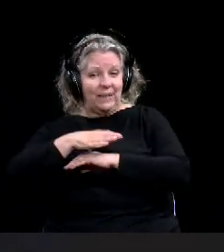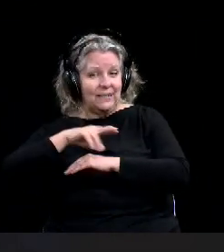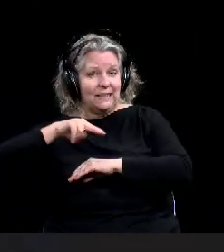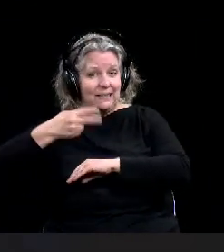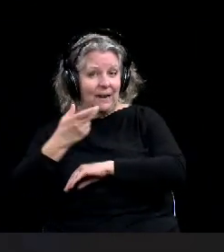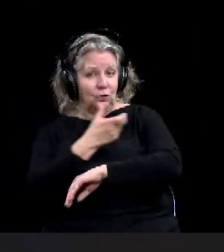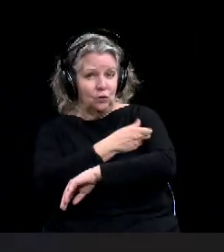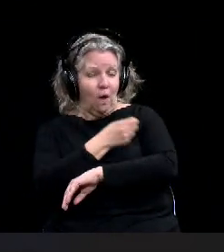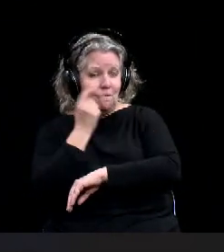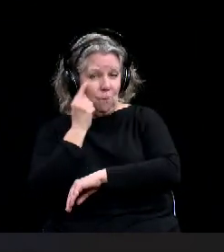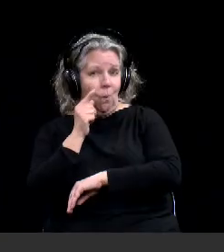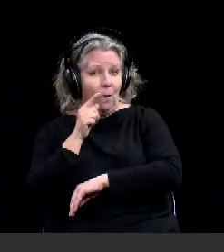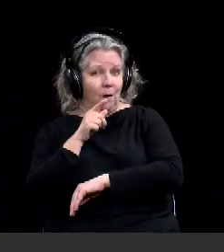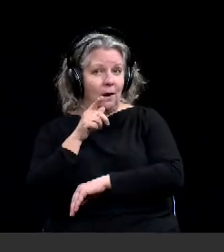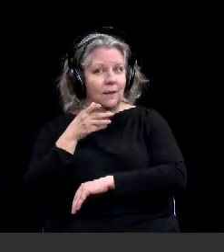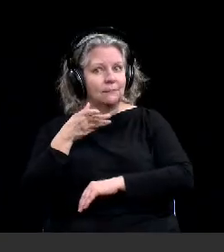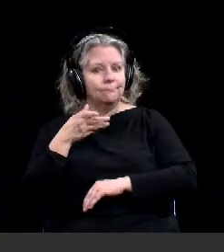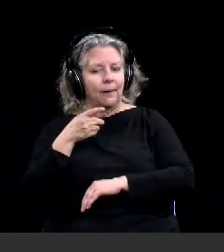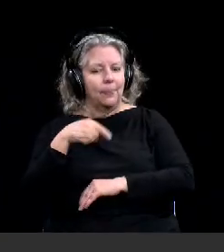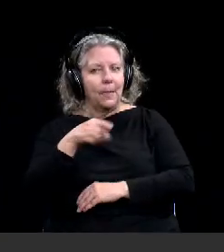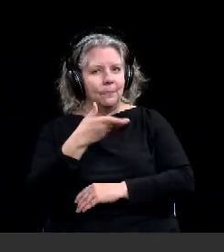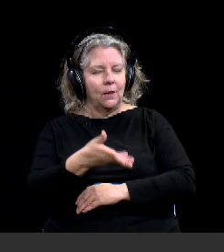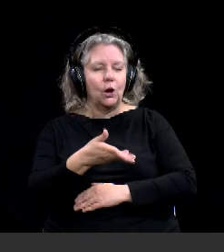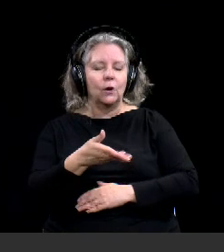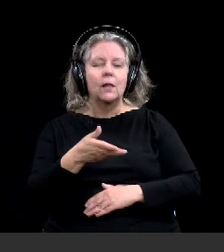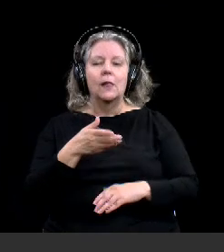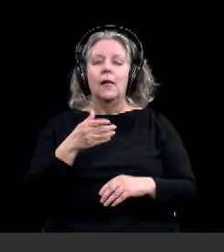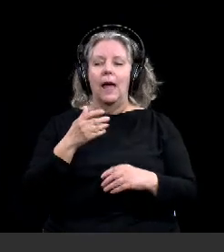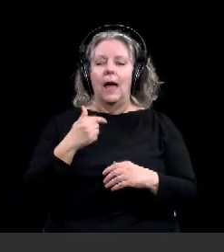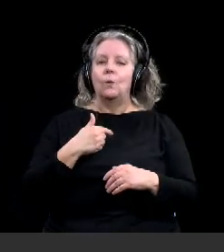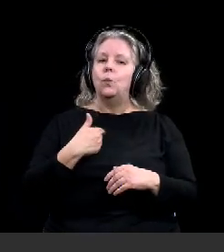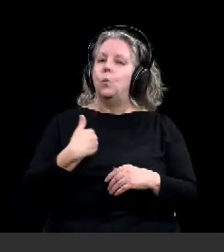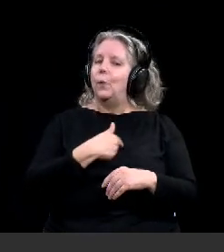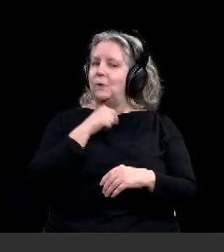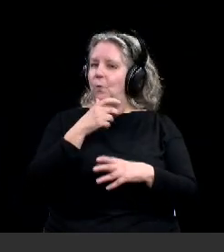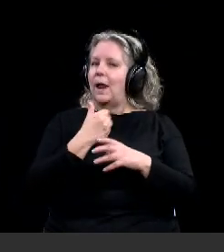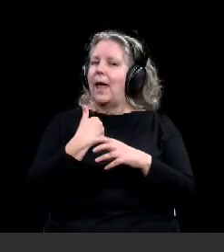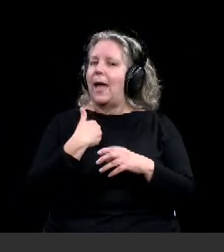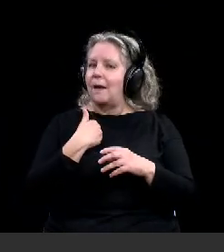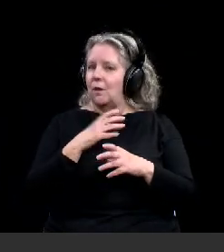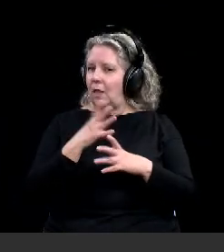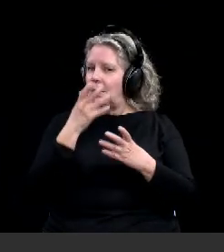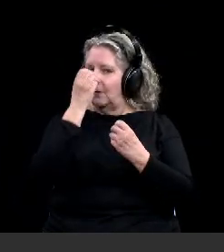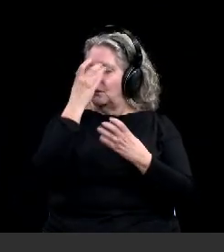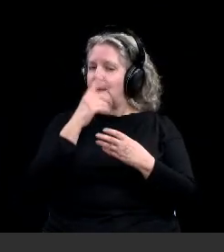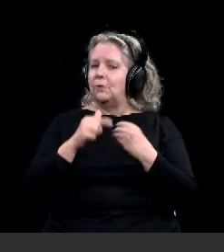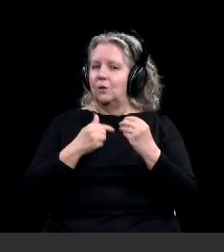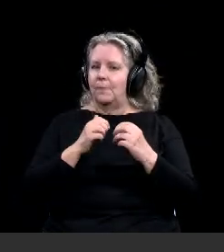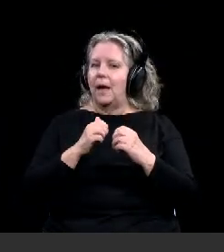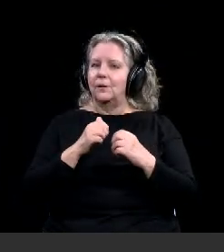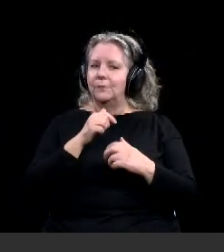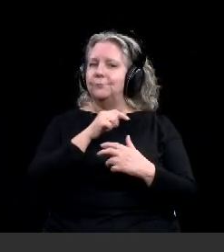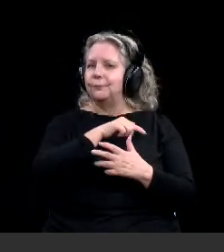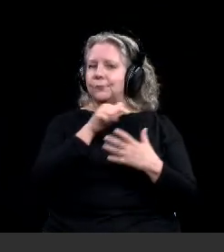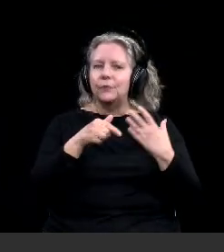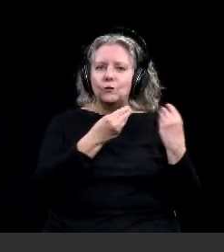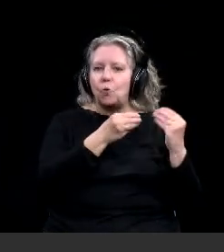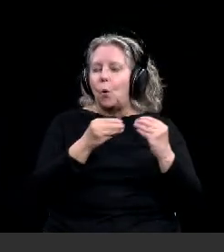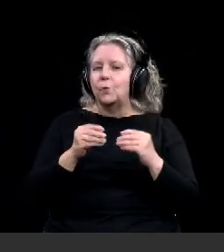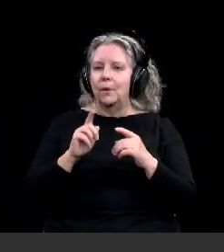beginning, yes. Okay, thank you. Okay, Hannah, thank you. Final question from Sierra Shipley from KXXV Channel 25.